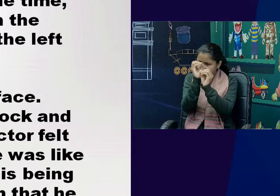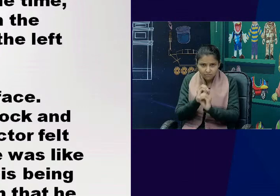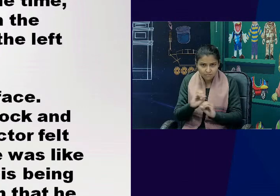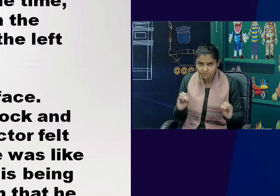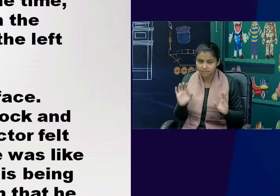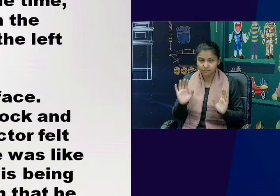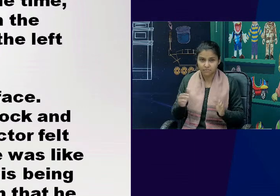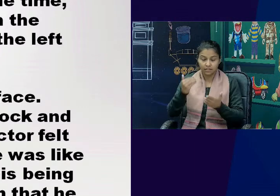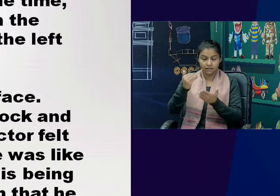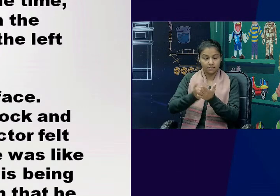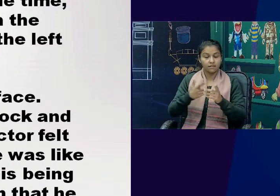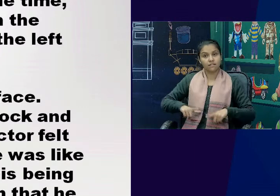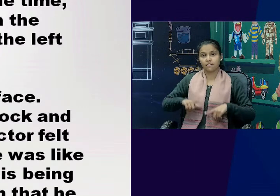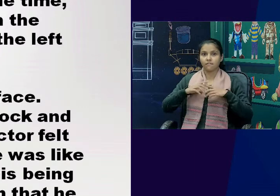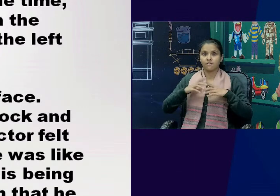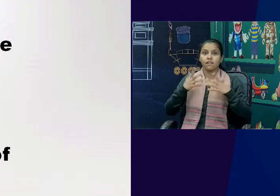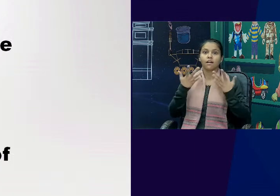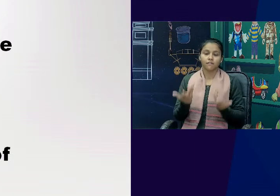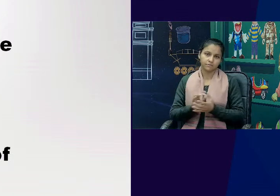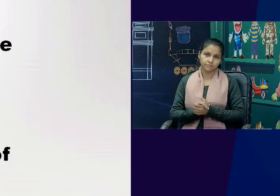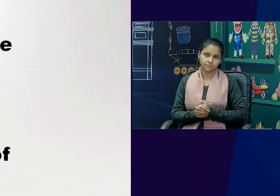him. Now